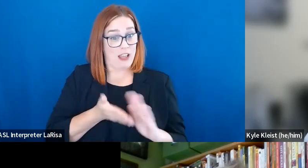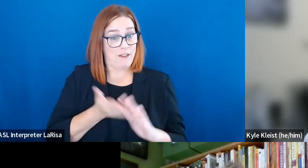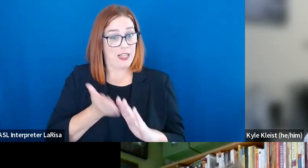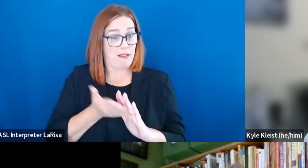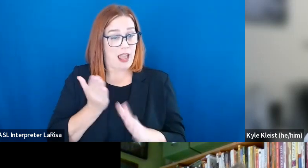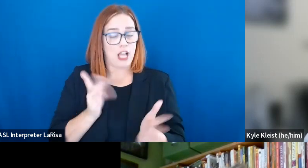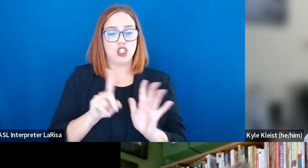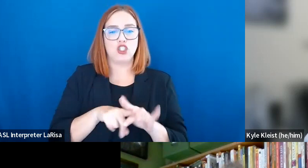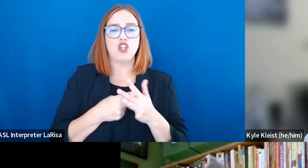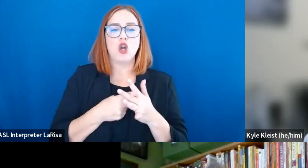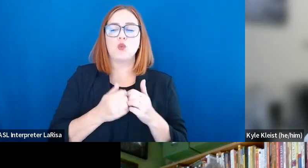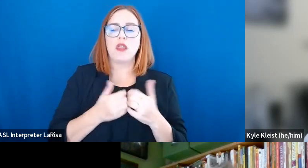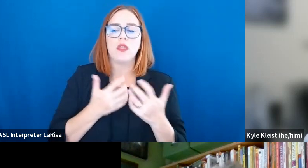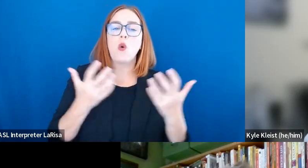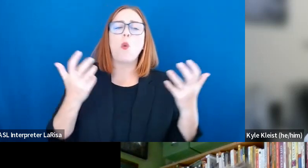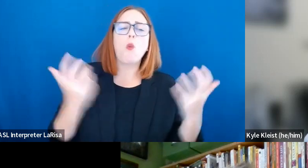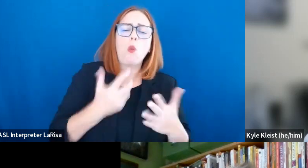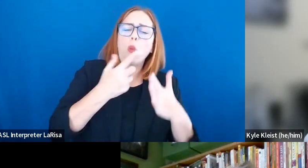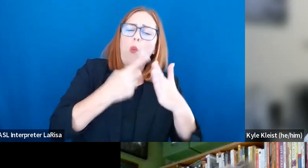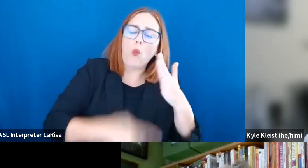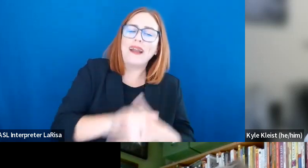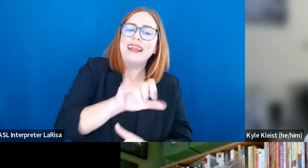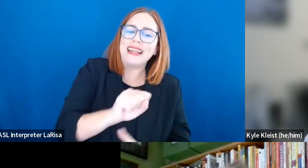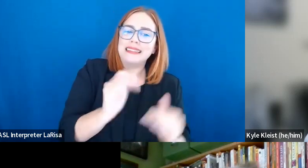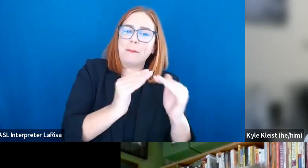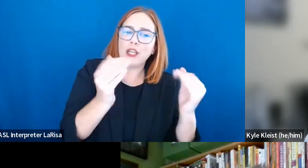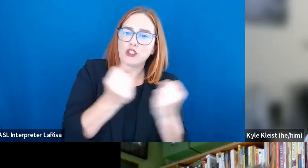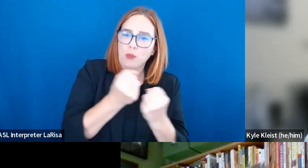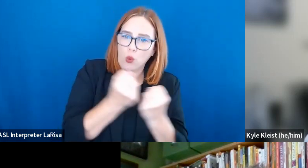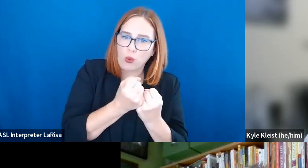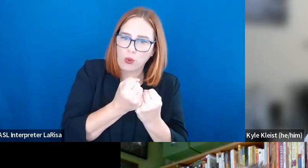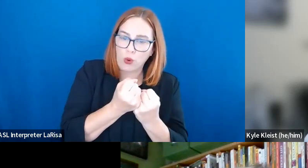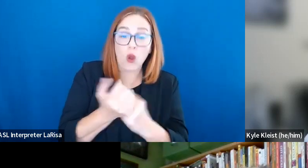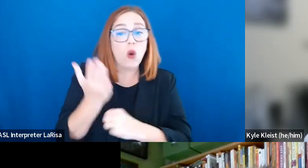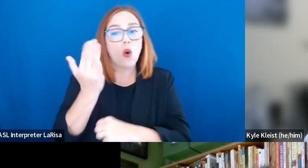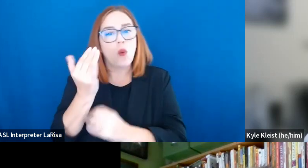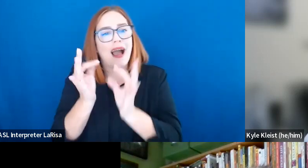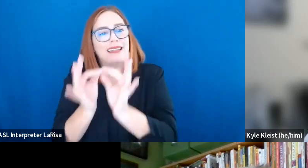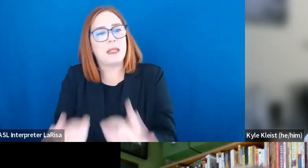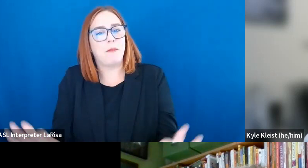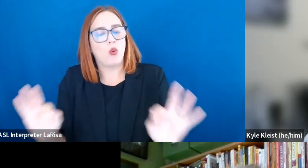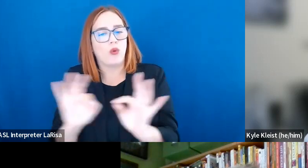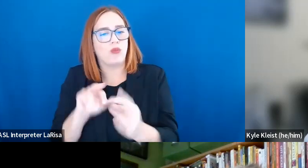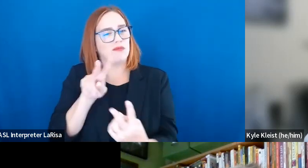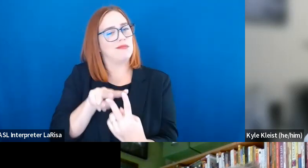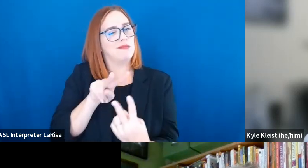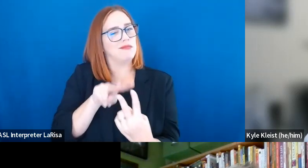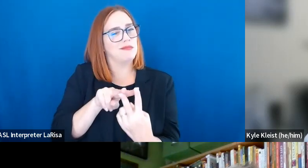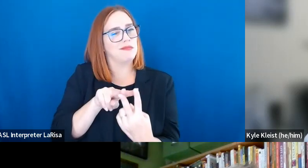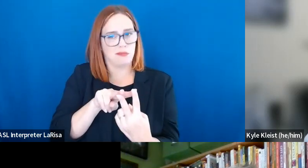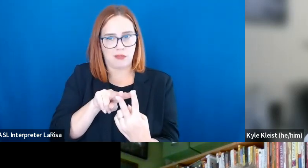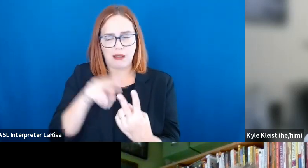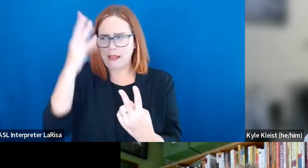support and why is it important. That's sort of the context of peer support, thinking about how peer support was included